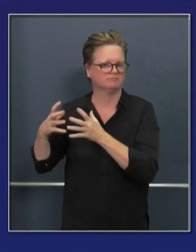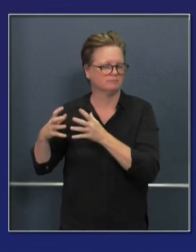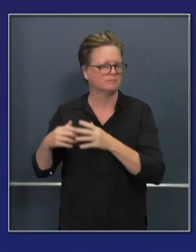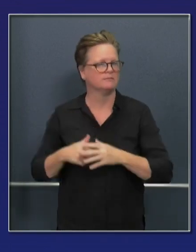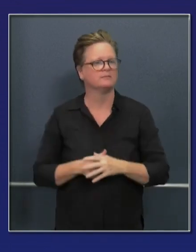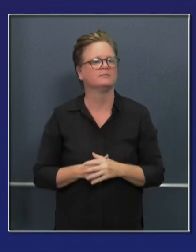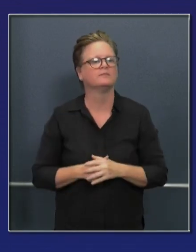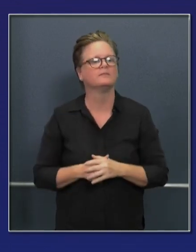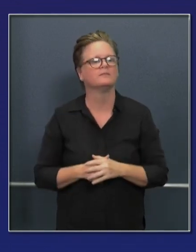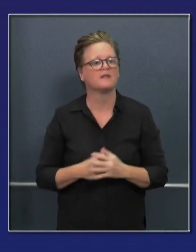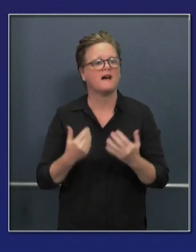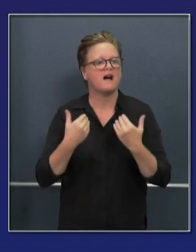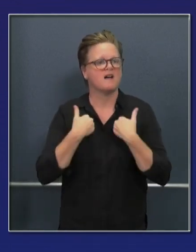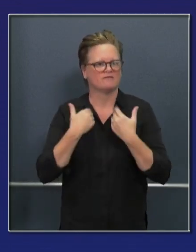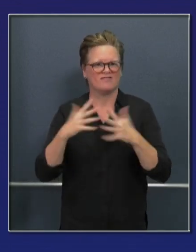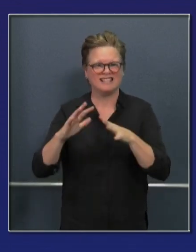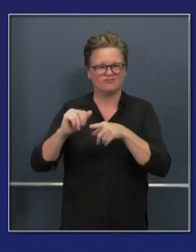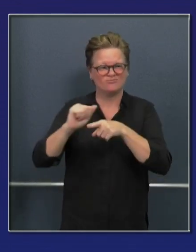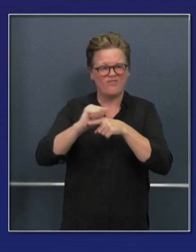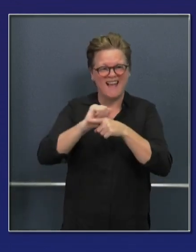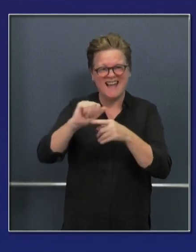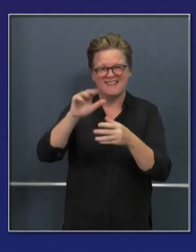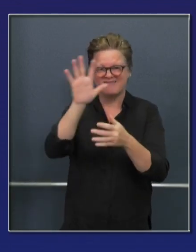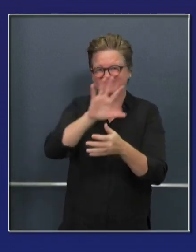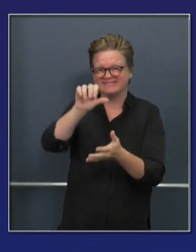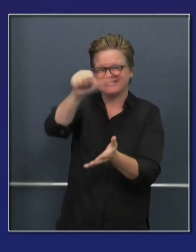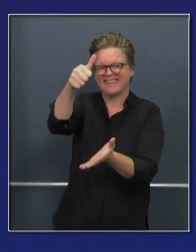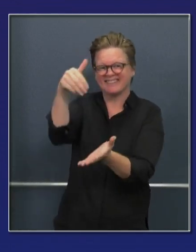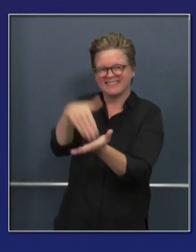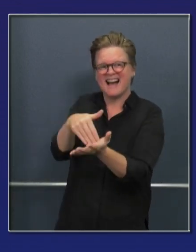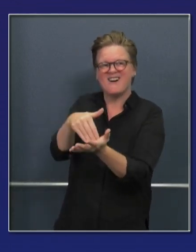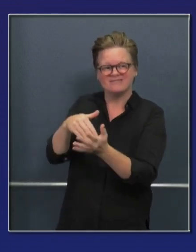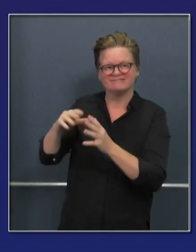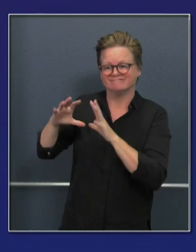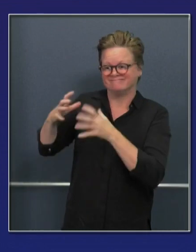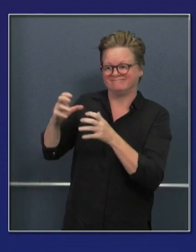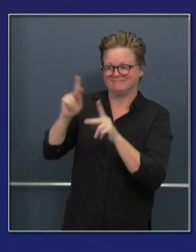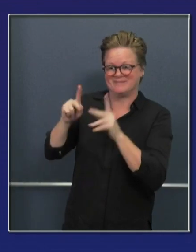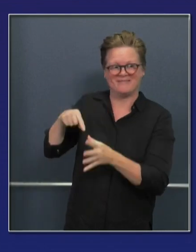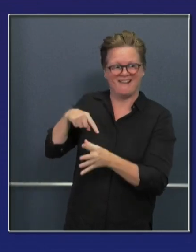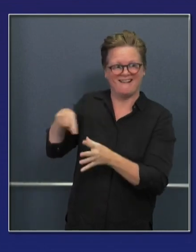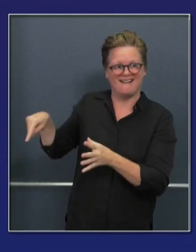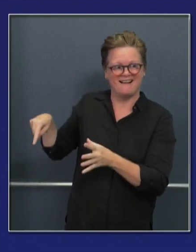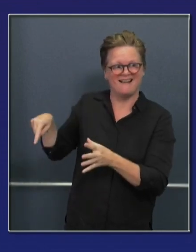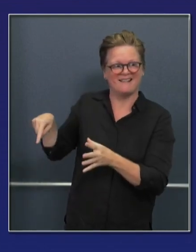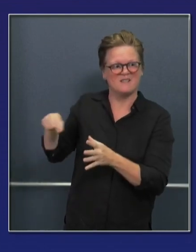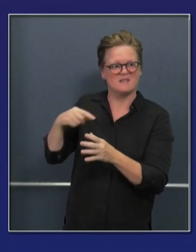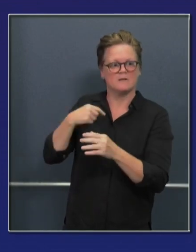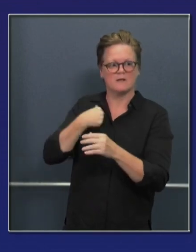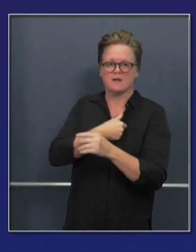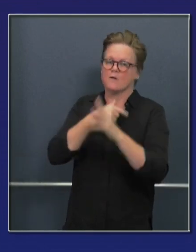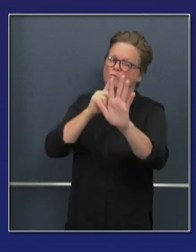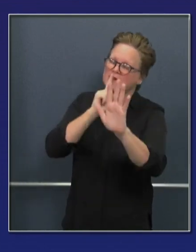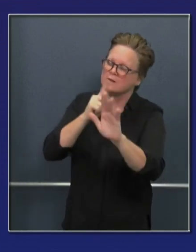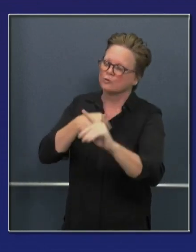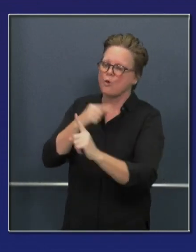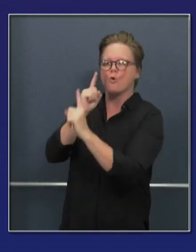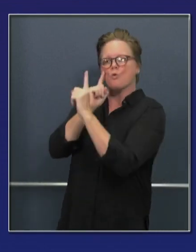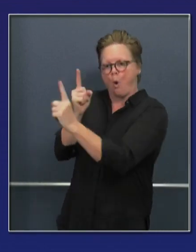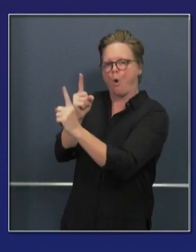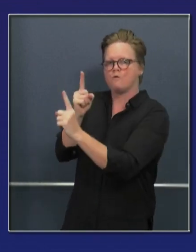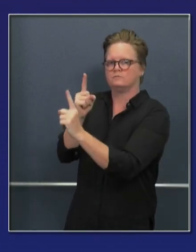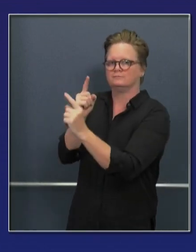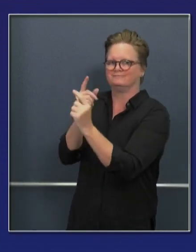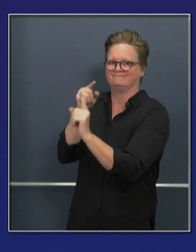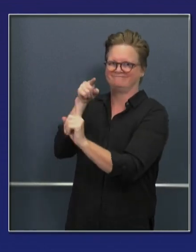from this slide an update. We have already trained or in the process of completing training for over